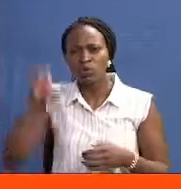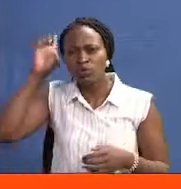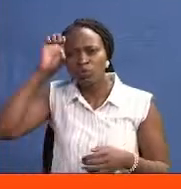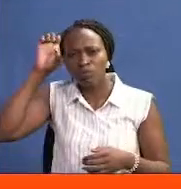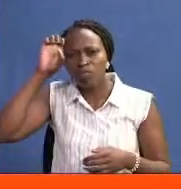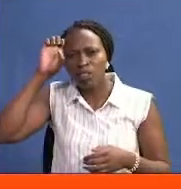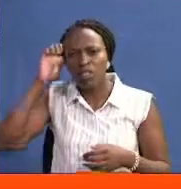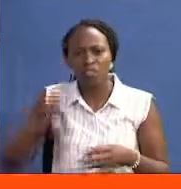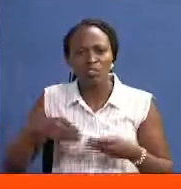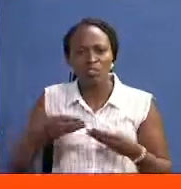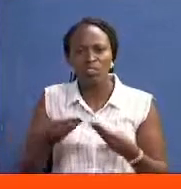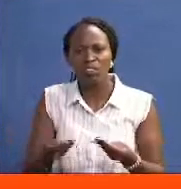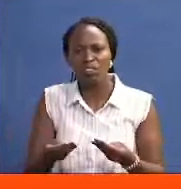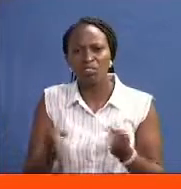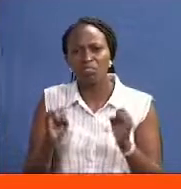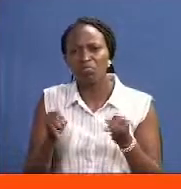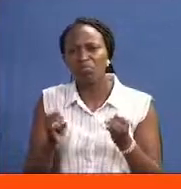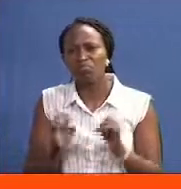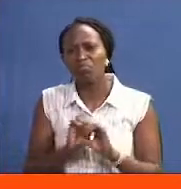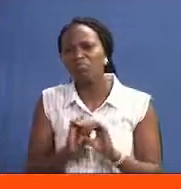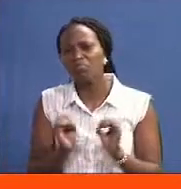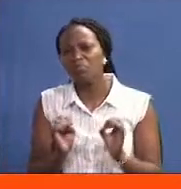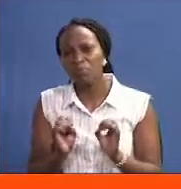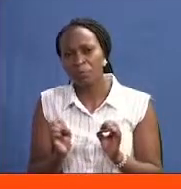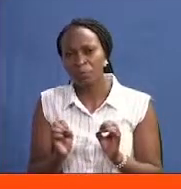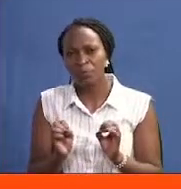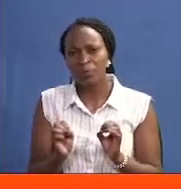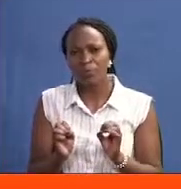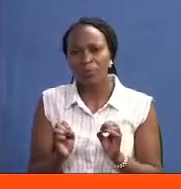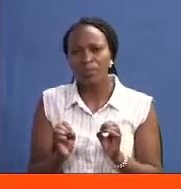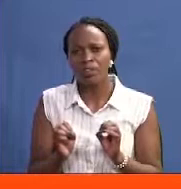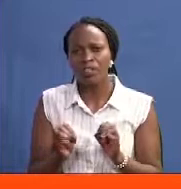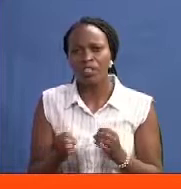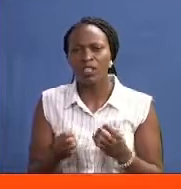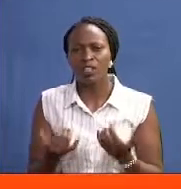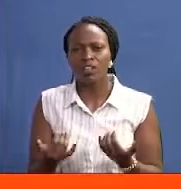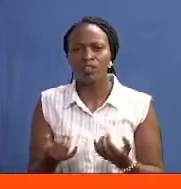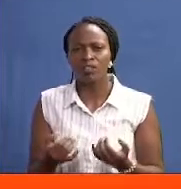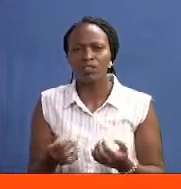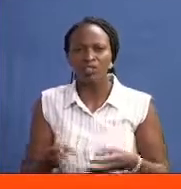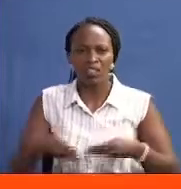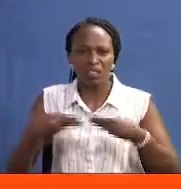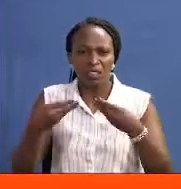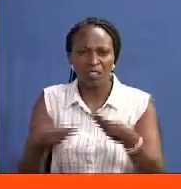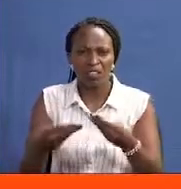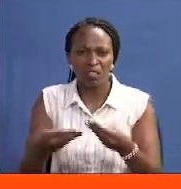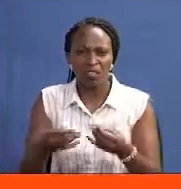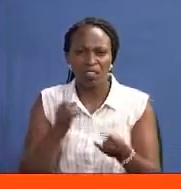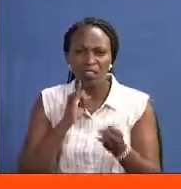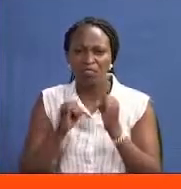even know what the code of conduct for journalists is, are all packaging information and sharing it.